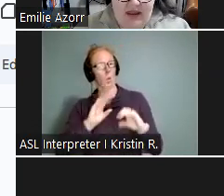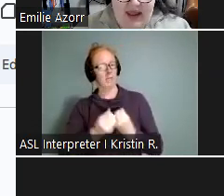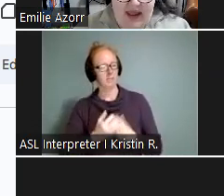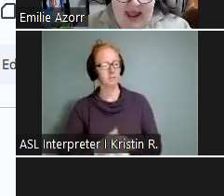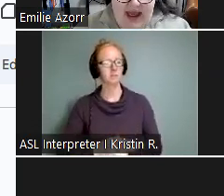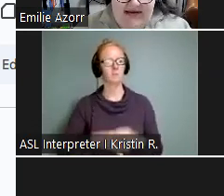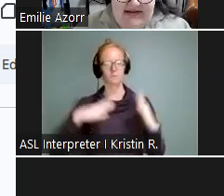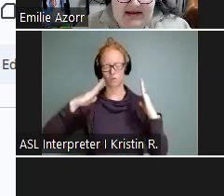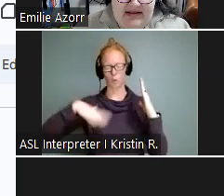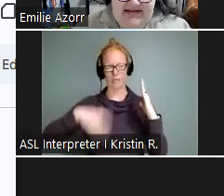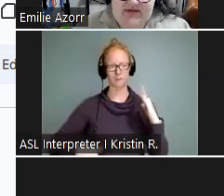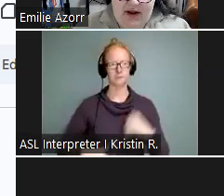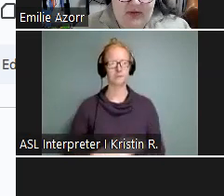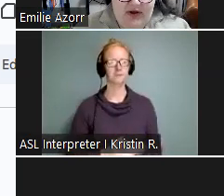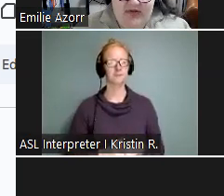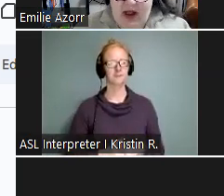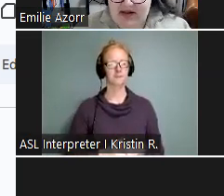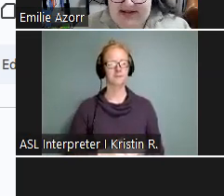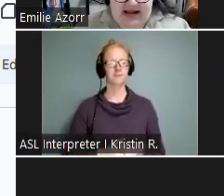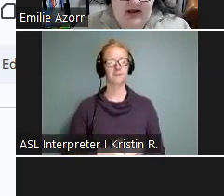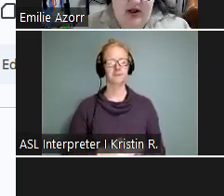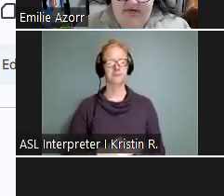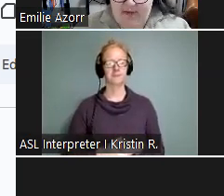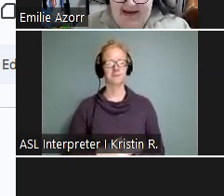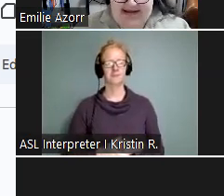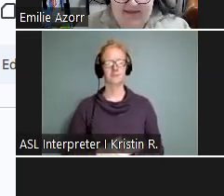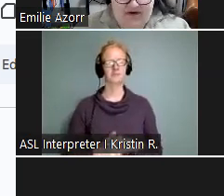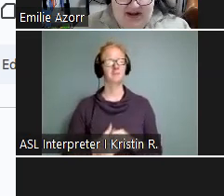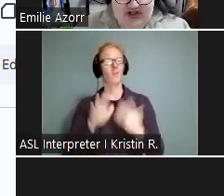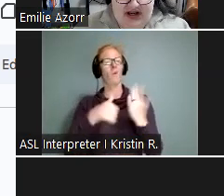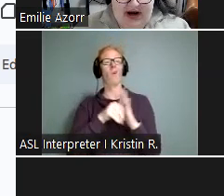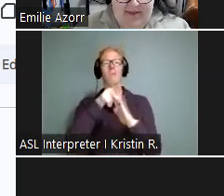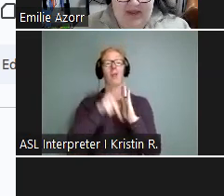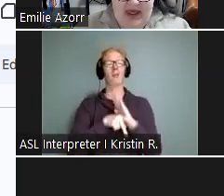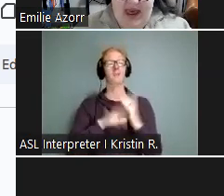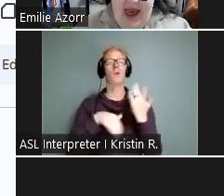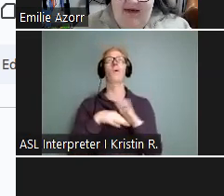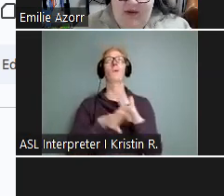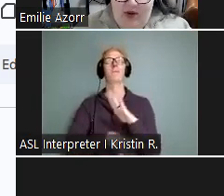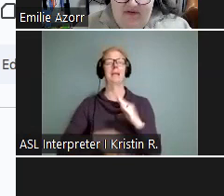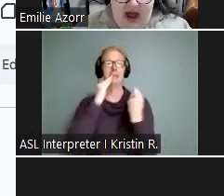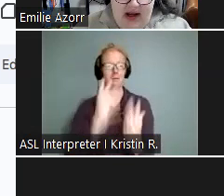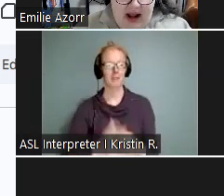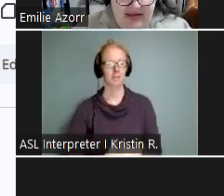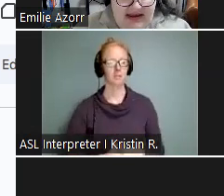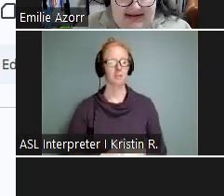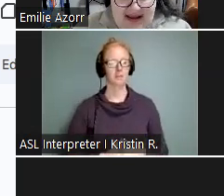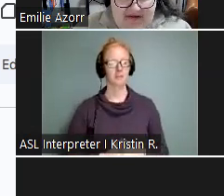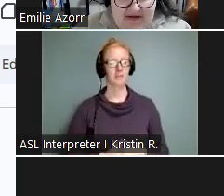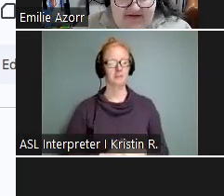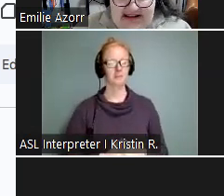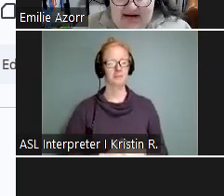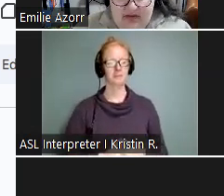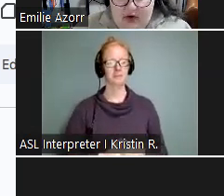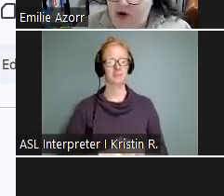here, and this is where you'd put the policy, all of your basic information here. And then we've got, I think it's